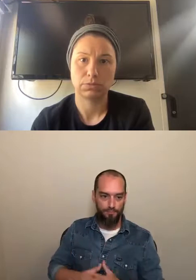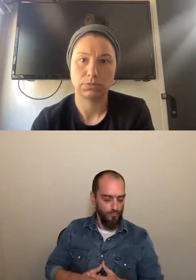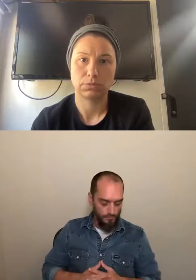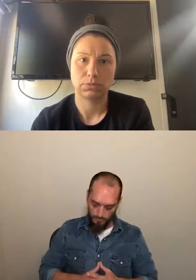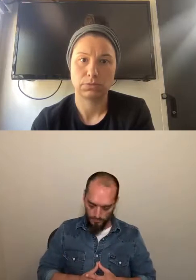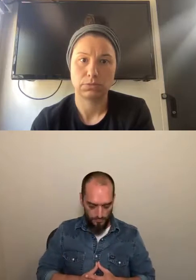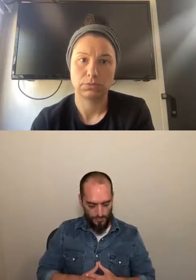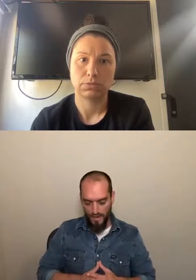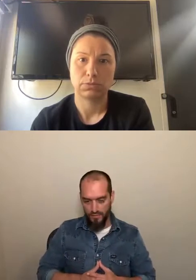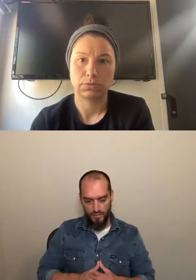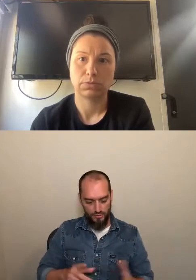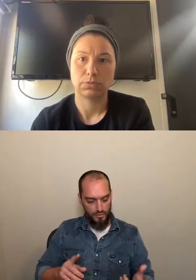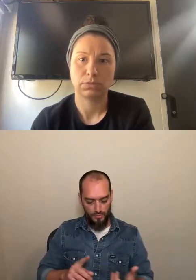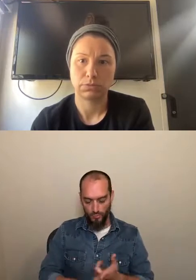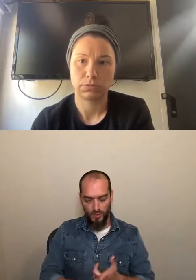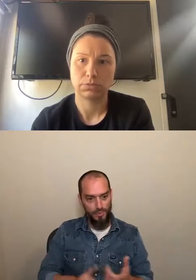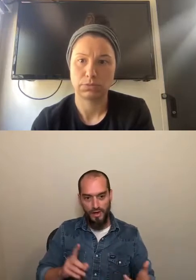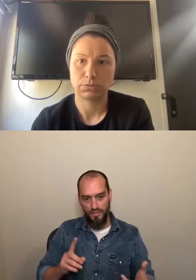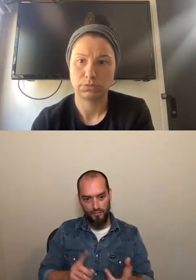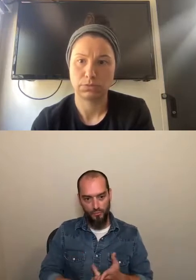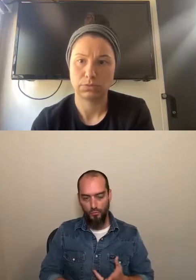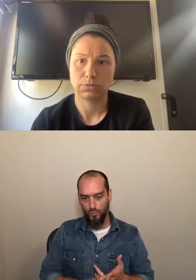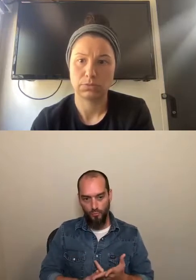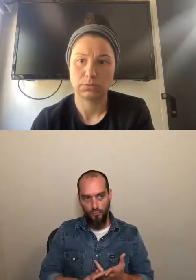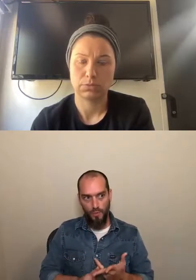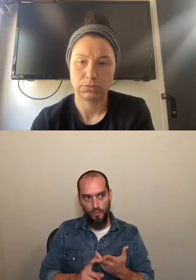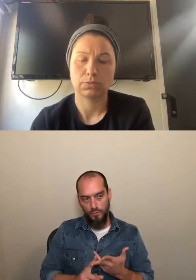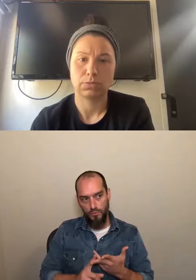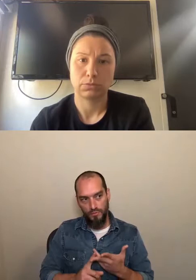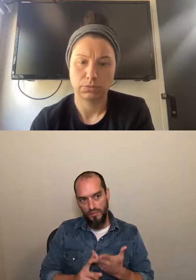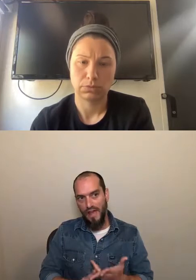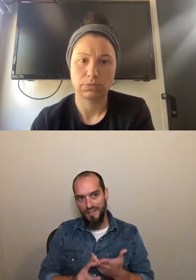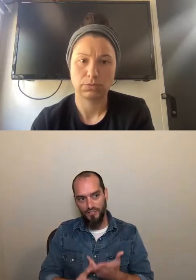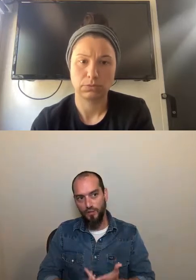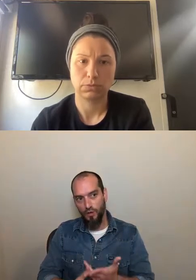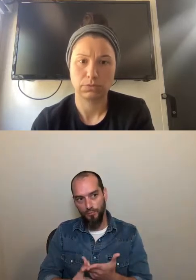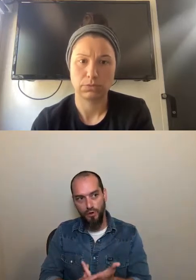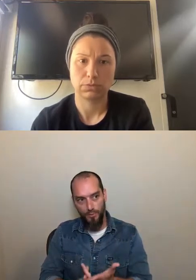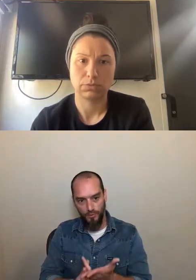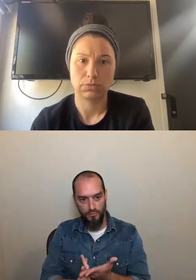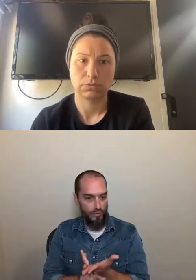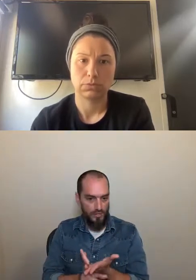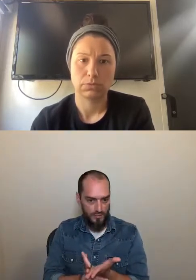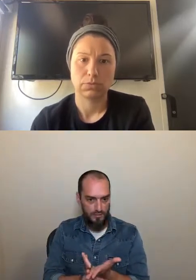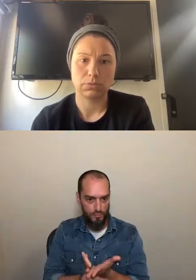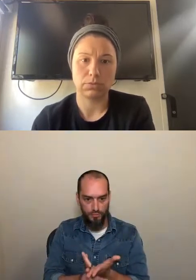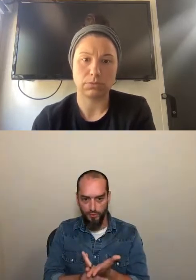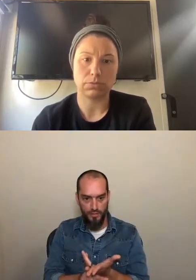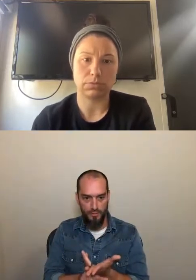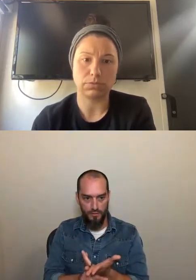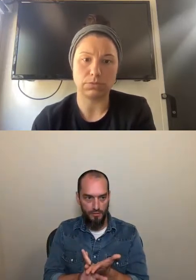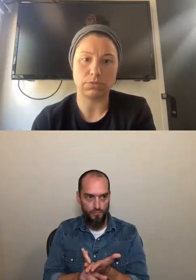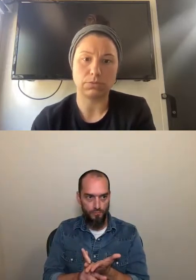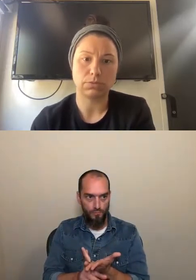shiplap. I've got to determine what's behind it. Was the cladding installed properly? For instance, with